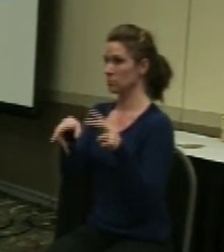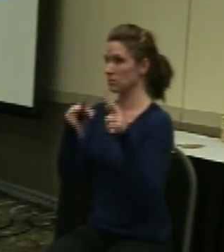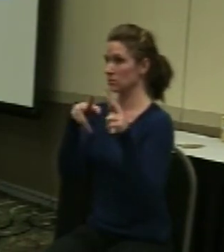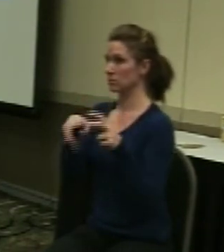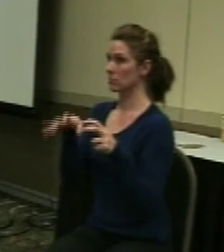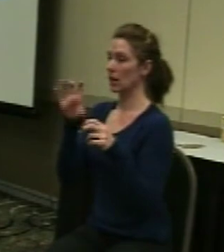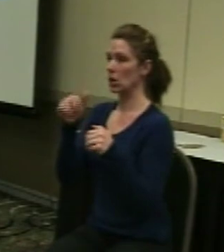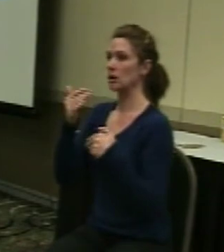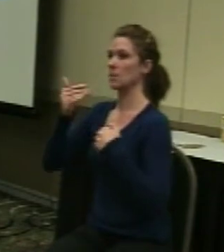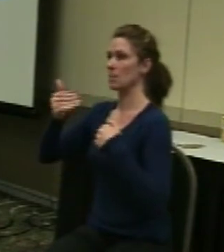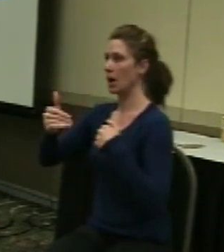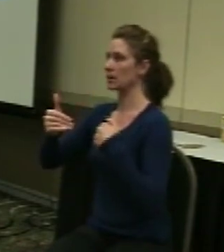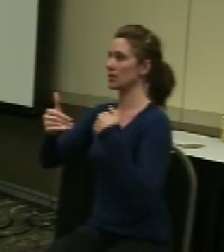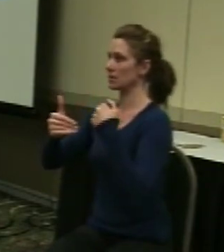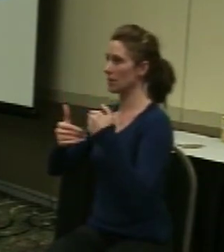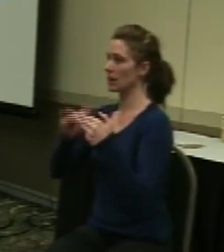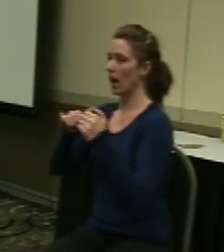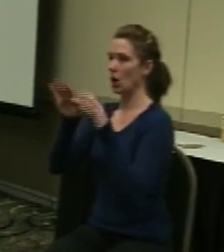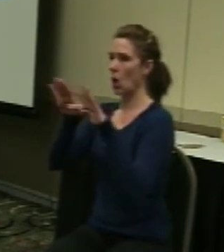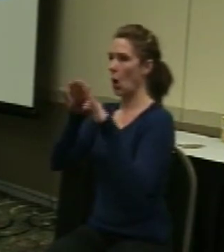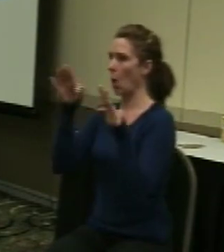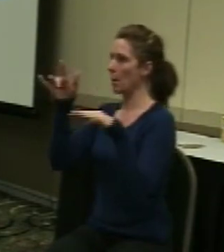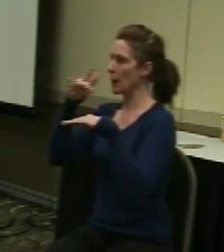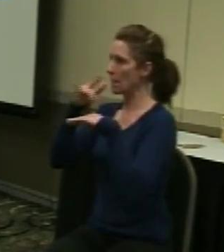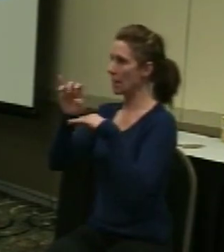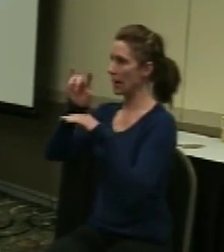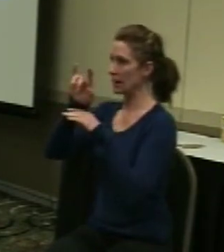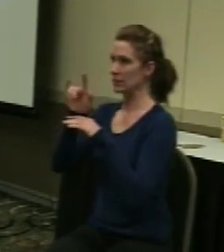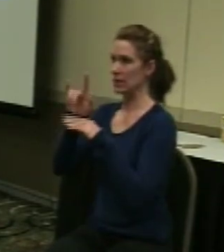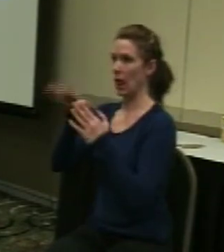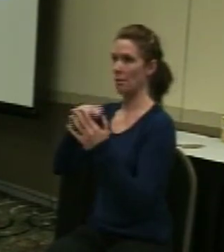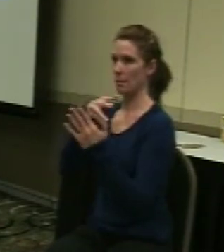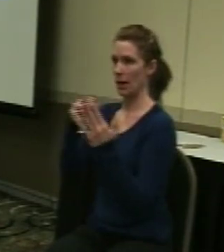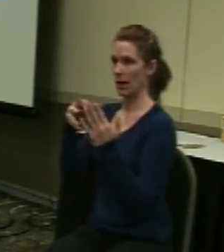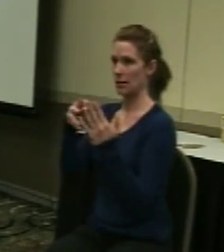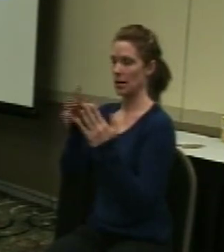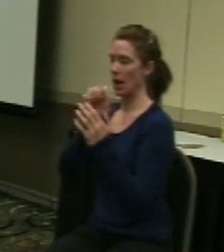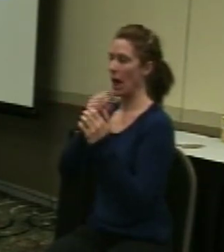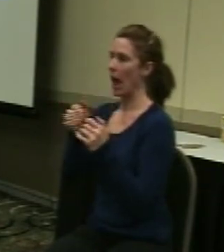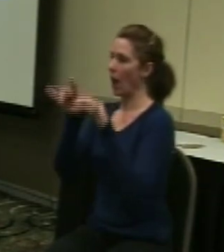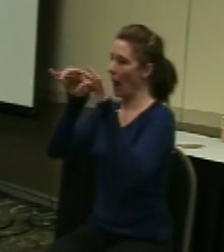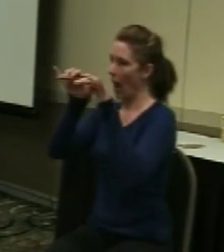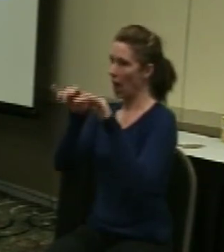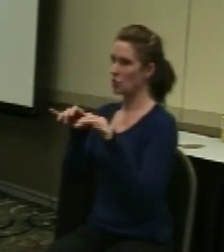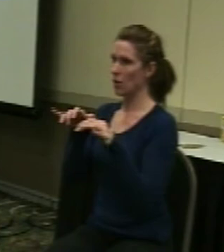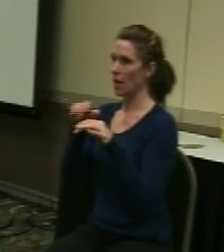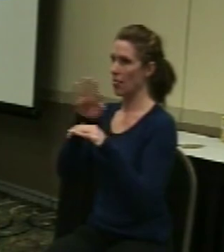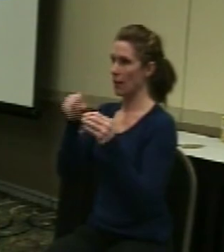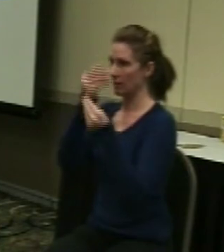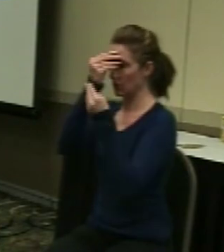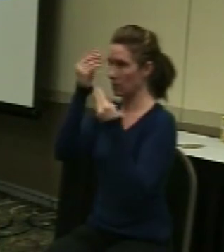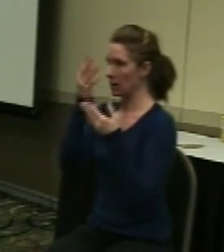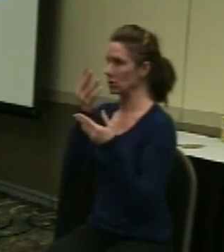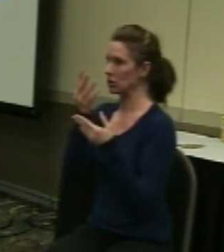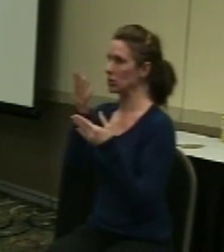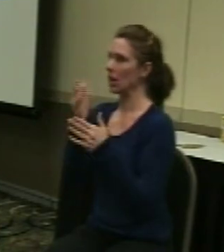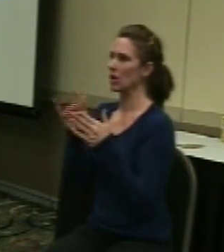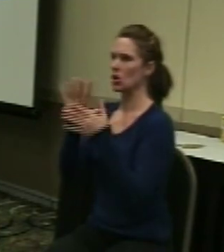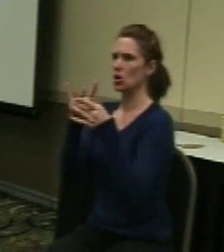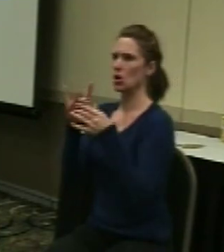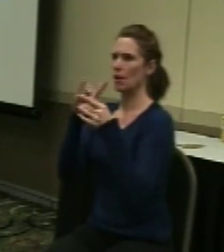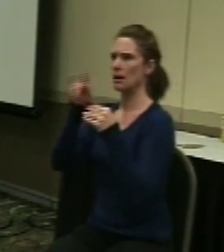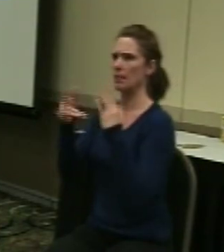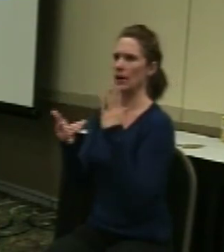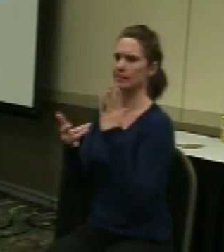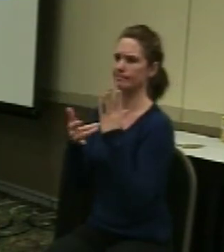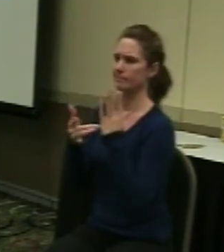through the steps of opening a blank page in Excel, entering these, and again now, you know, your comment about the technicalities